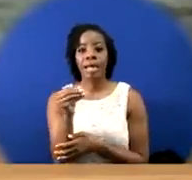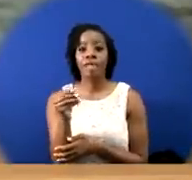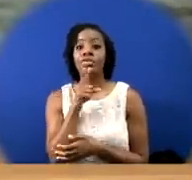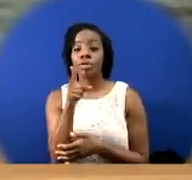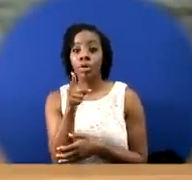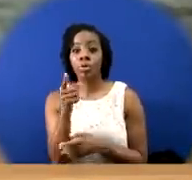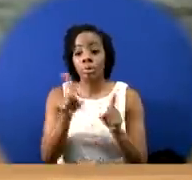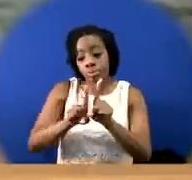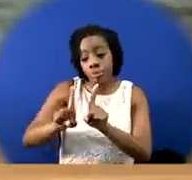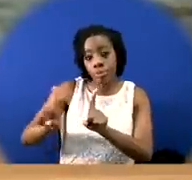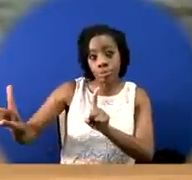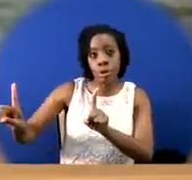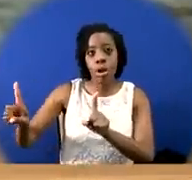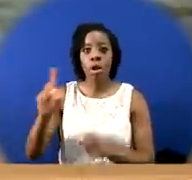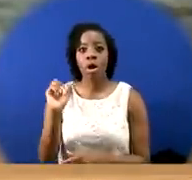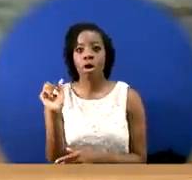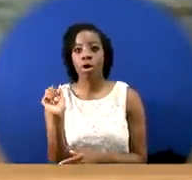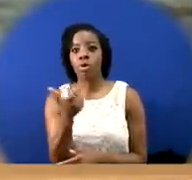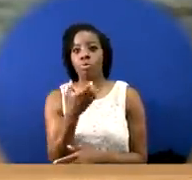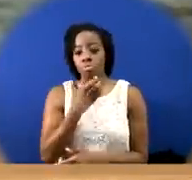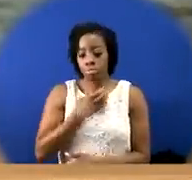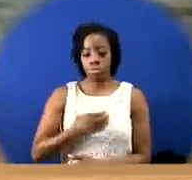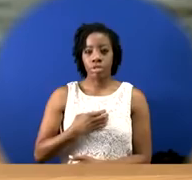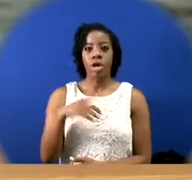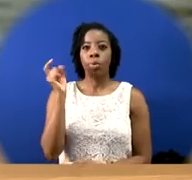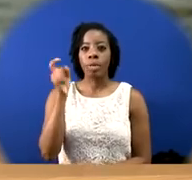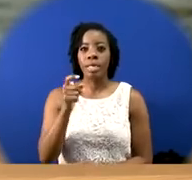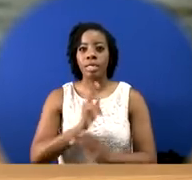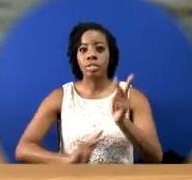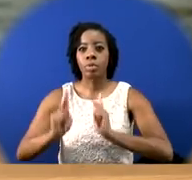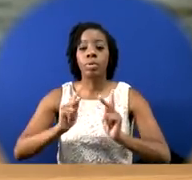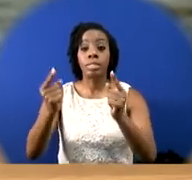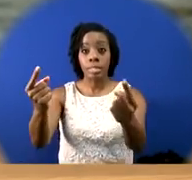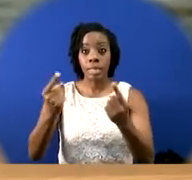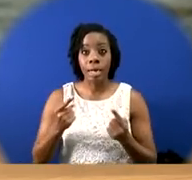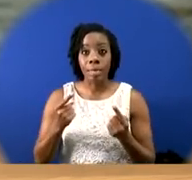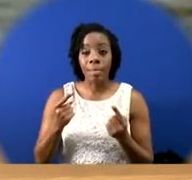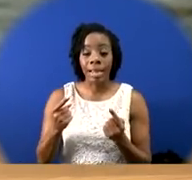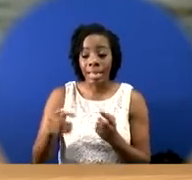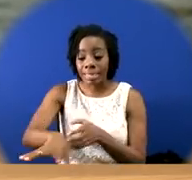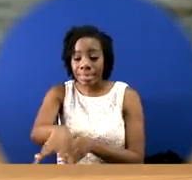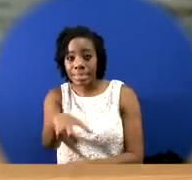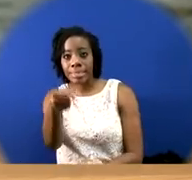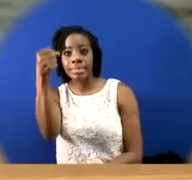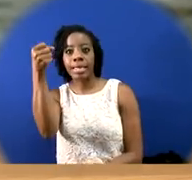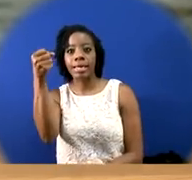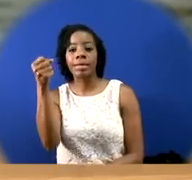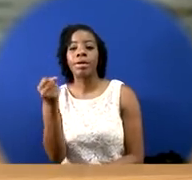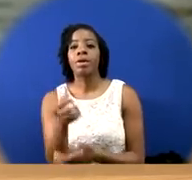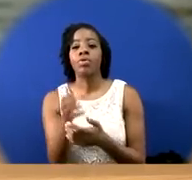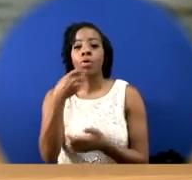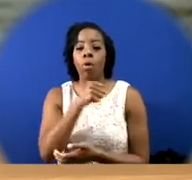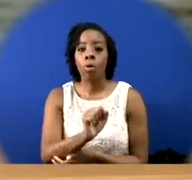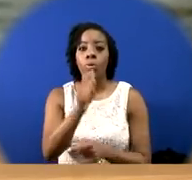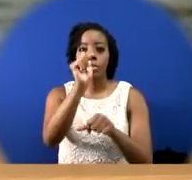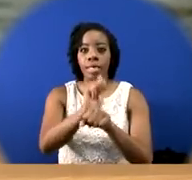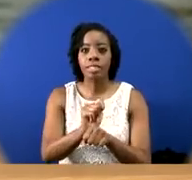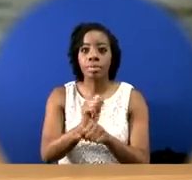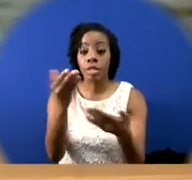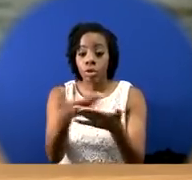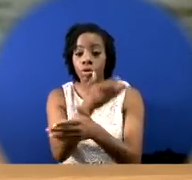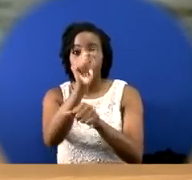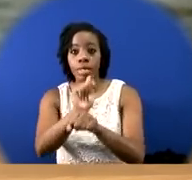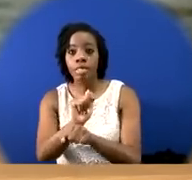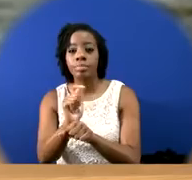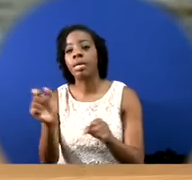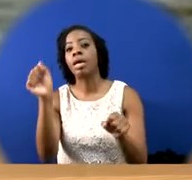been drawn away by our own lust, so says the Bible, and we need somebody to come back and get us. And from the Old Testament through the New Testament, God